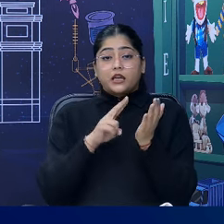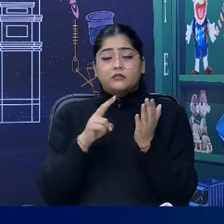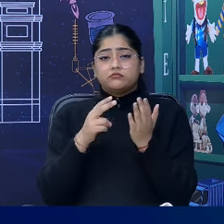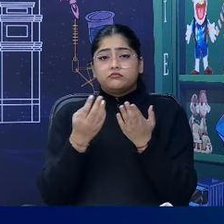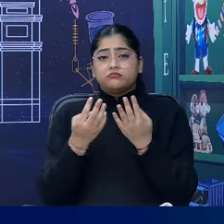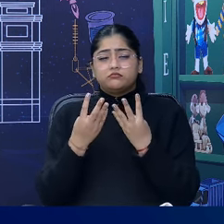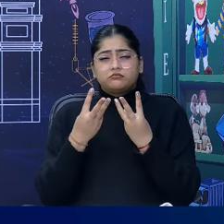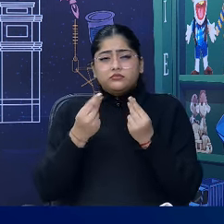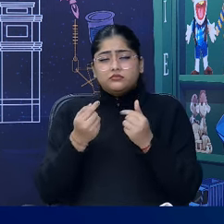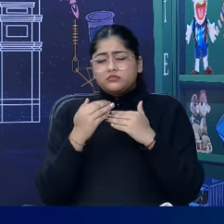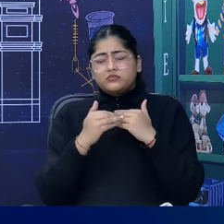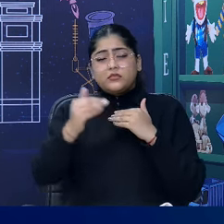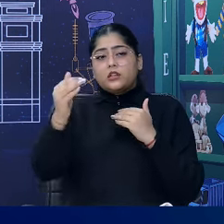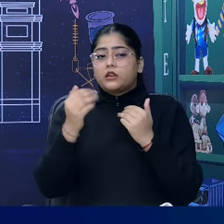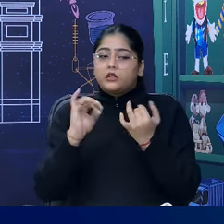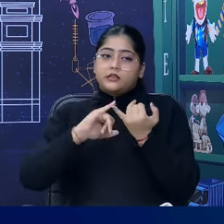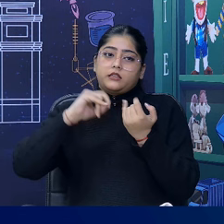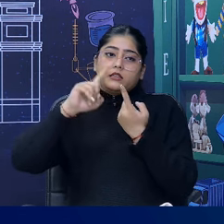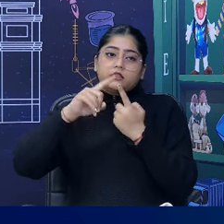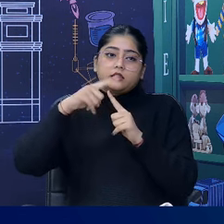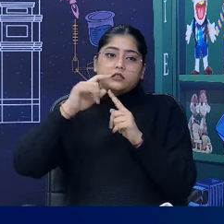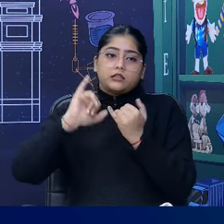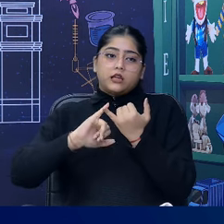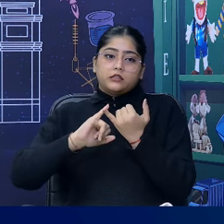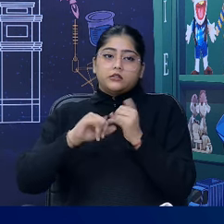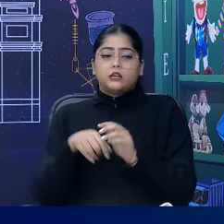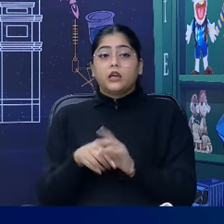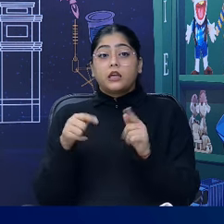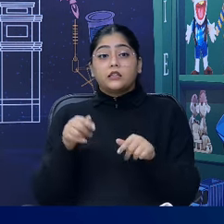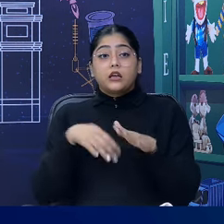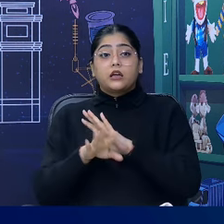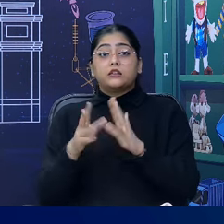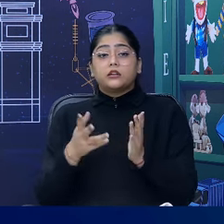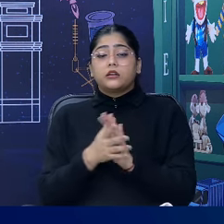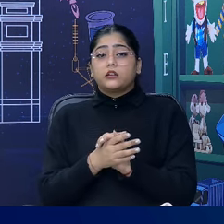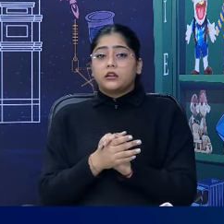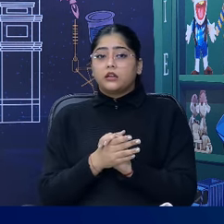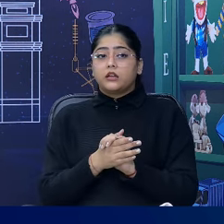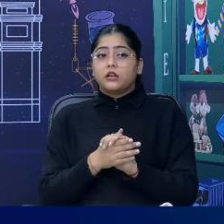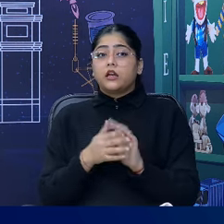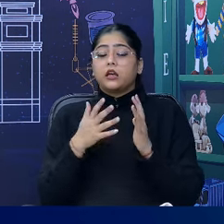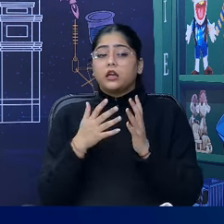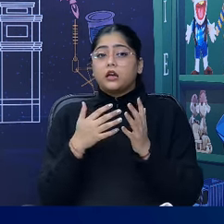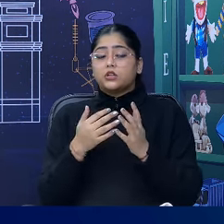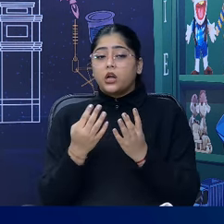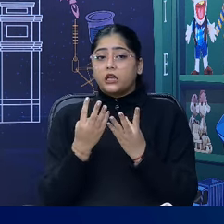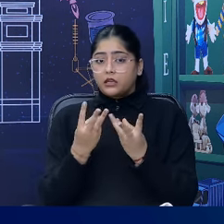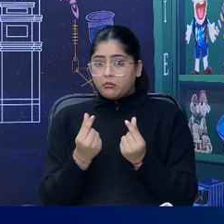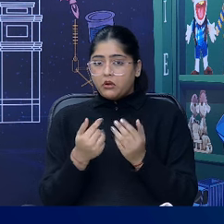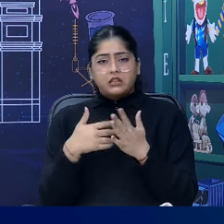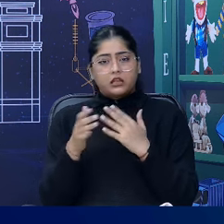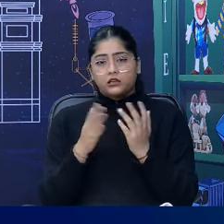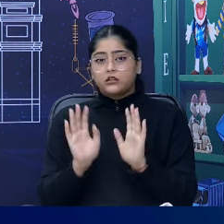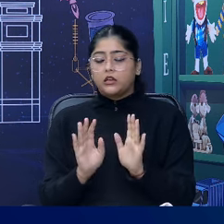Children, infinite sets are those sets where the number of elements are unlimited. We cannot count